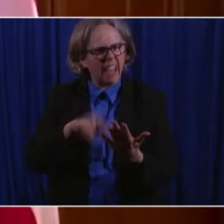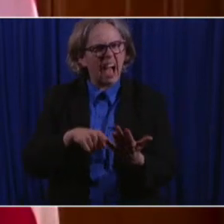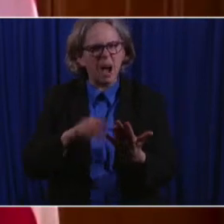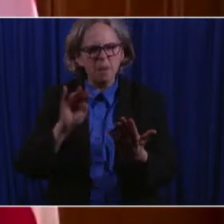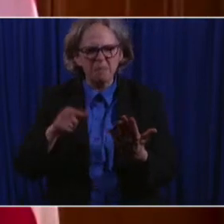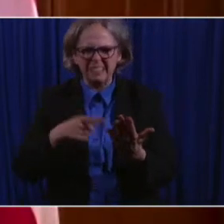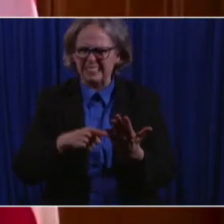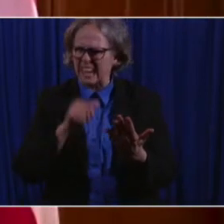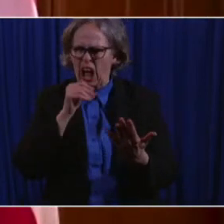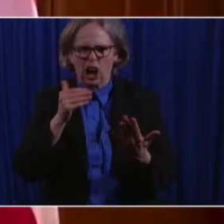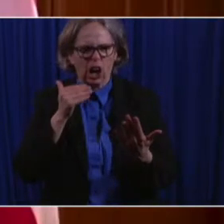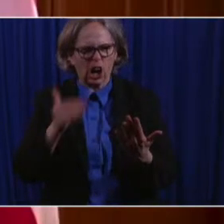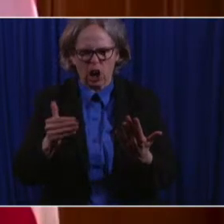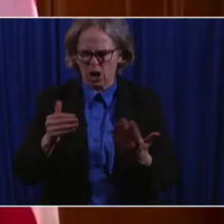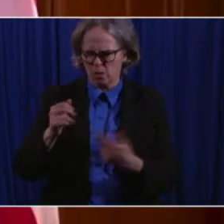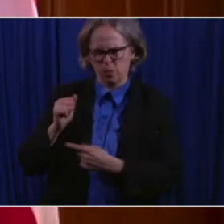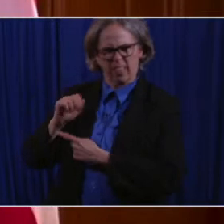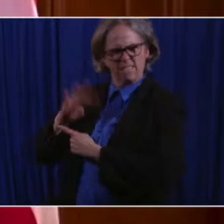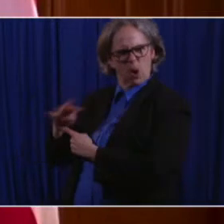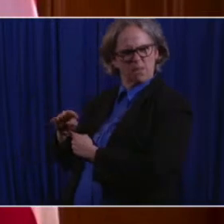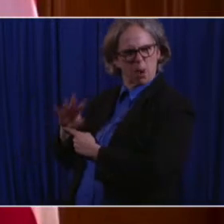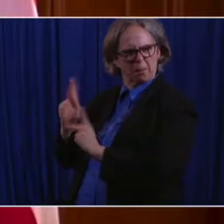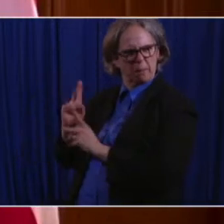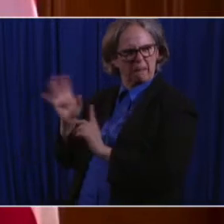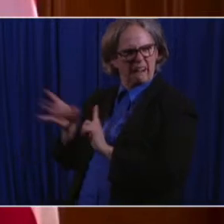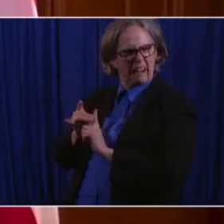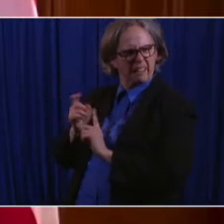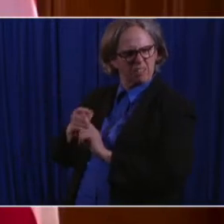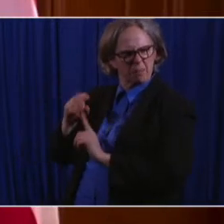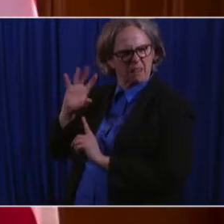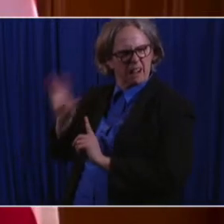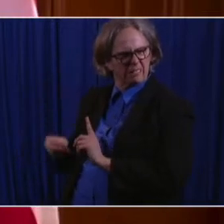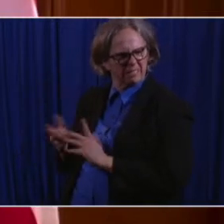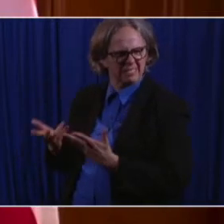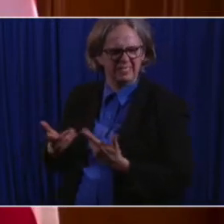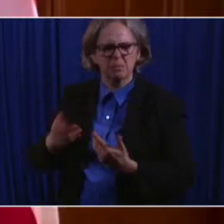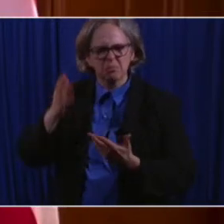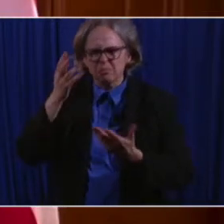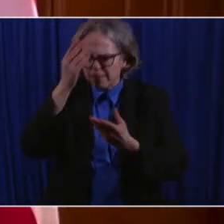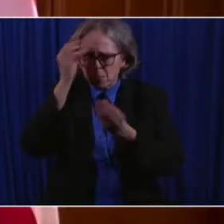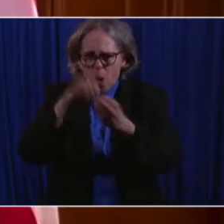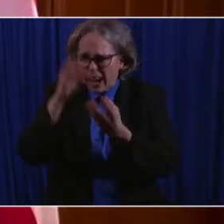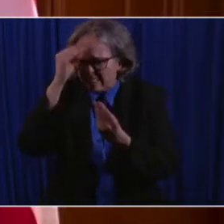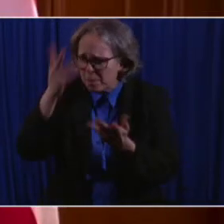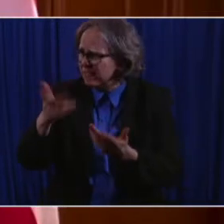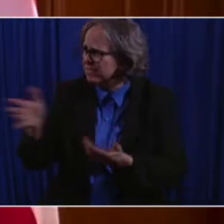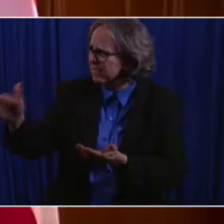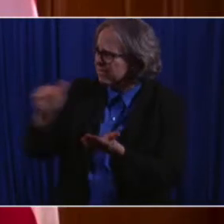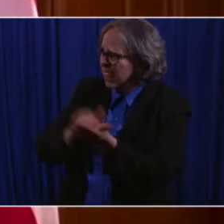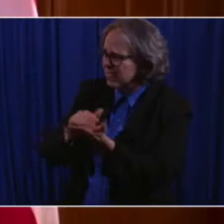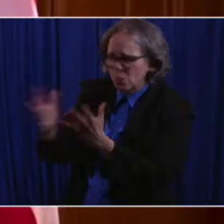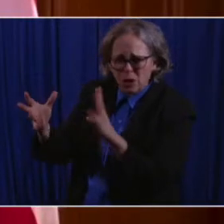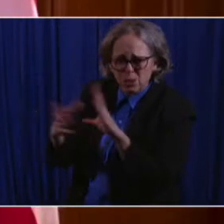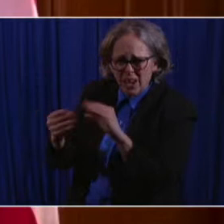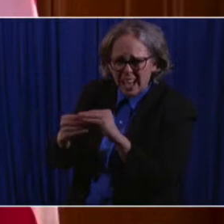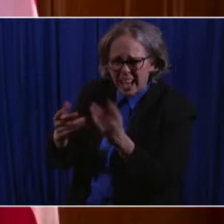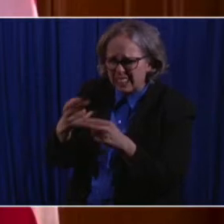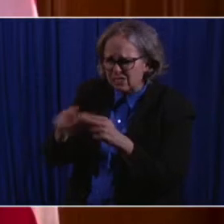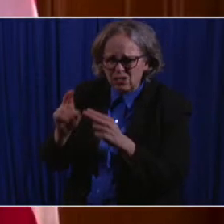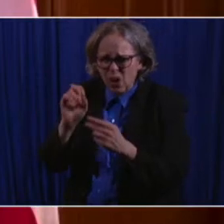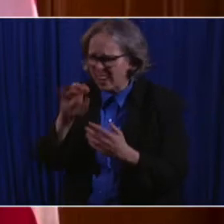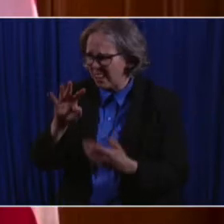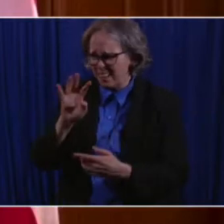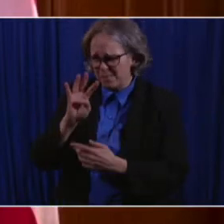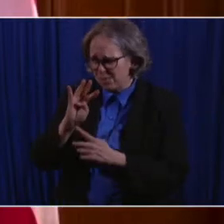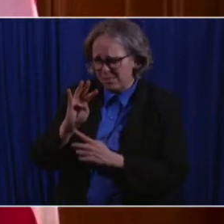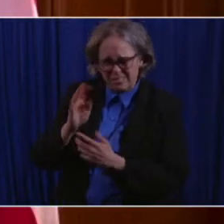can give you more information. Dr. Vanderhoff, you've got about 45 seconds, Dr. Vanderhoff, you want to give them a quick rundown